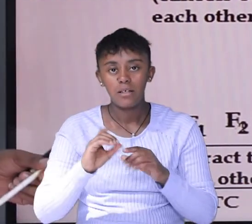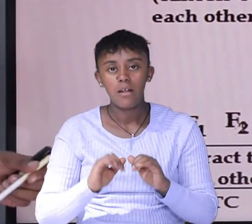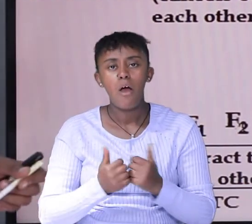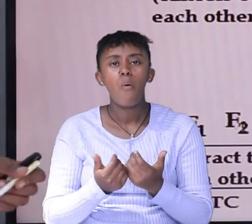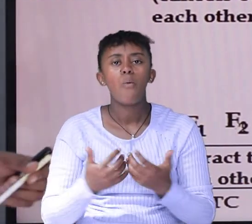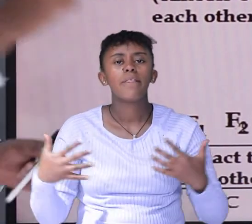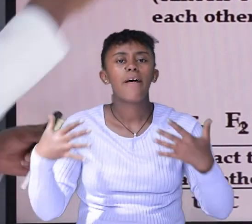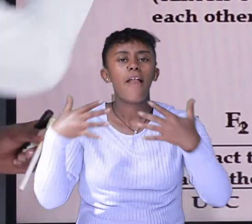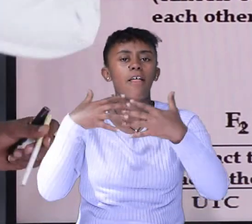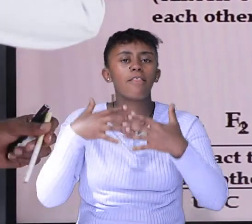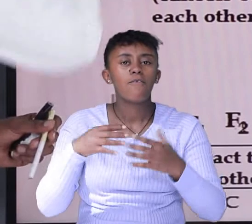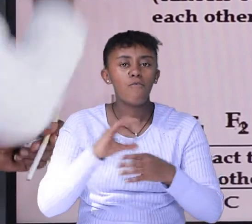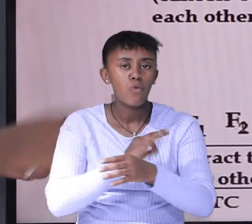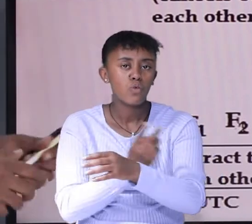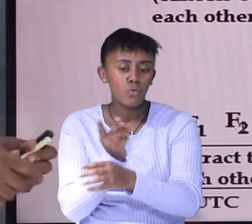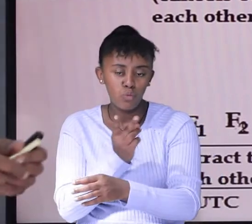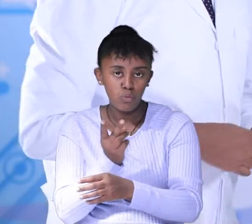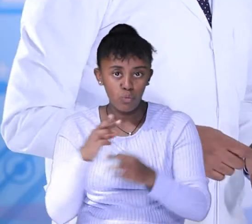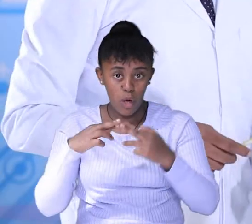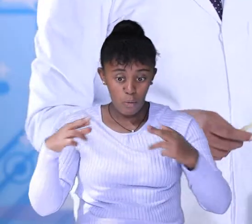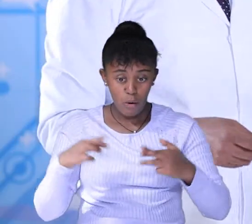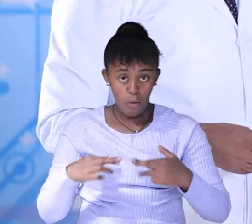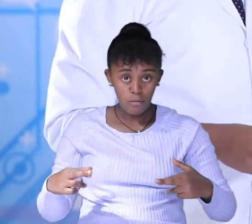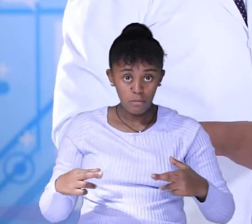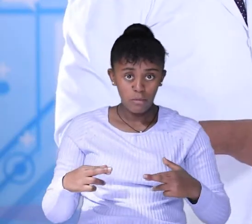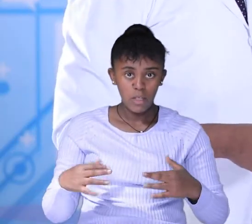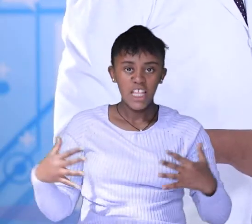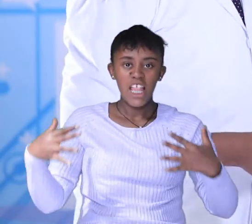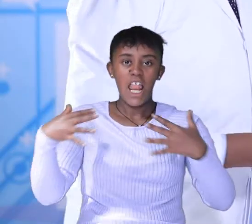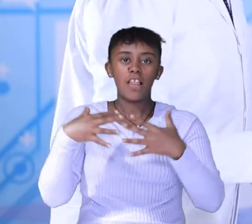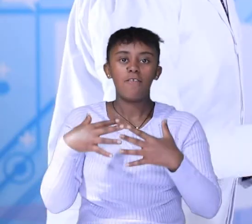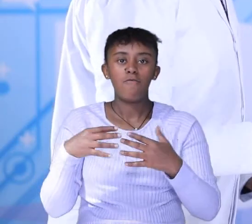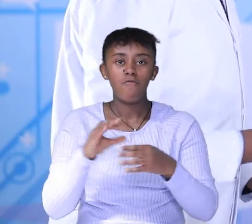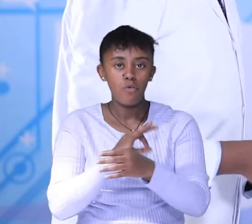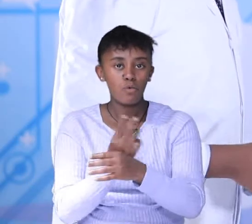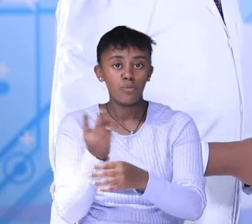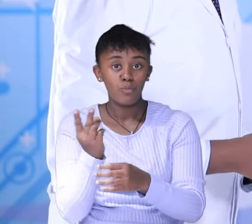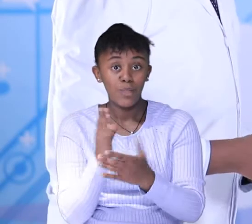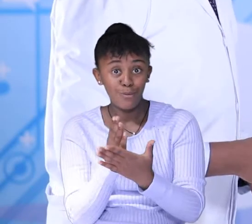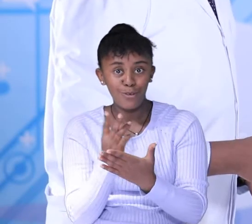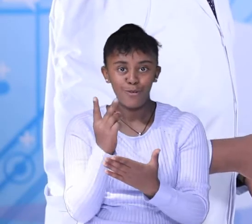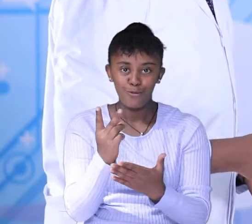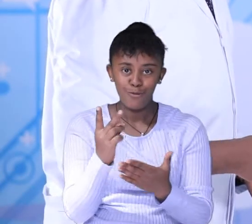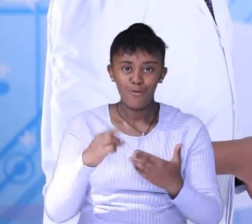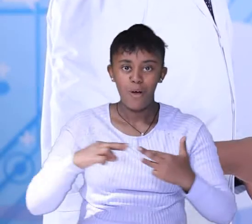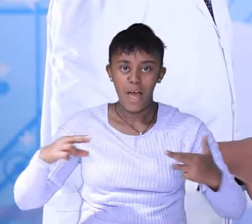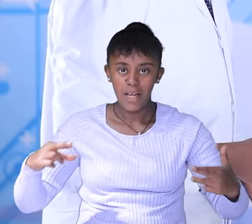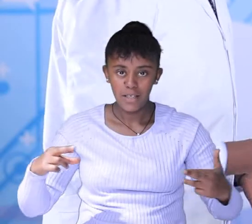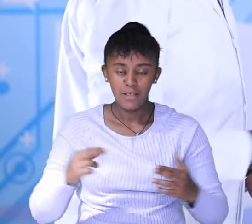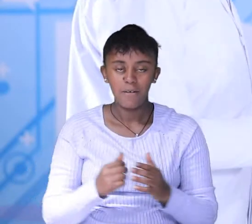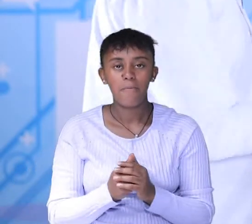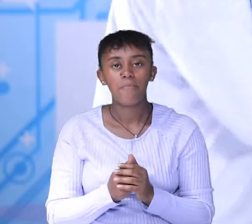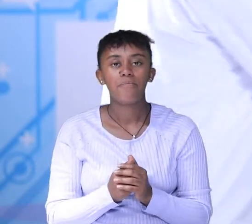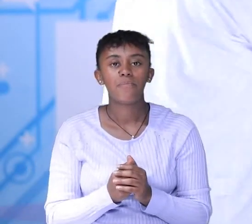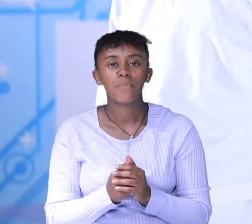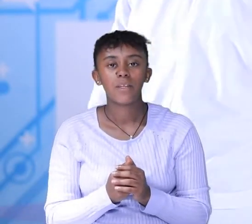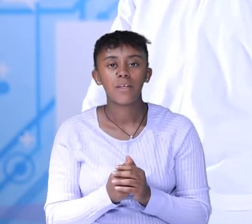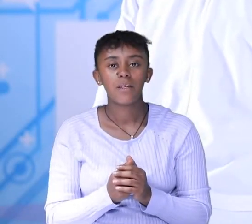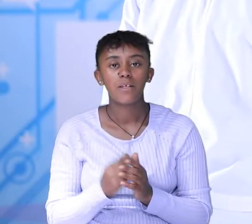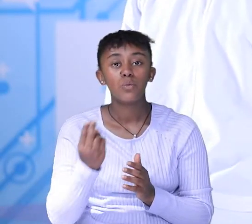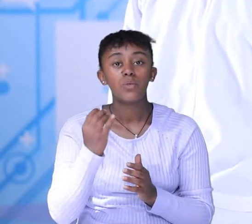first equation or the first experimental evidence shows that magnetic field has a direct correlation with current carrying I. And magnetic field